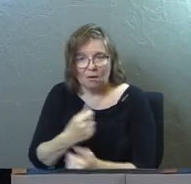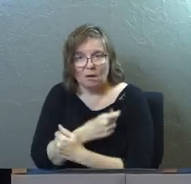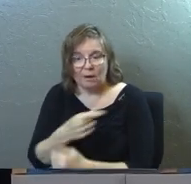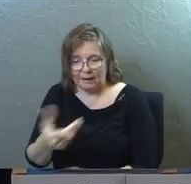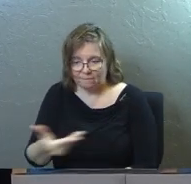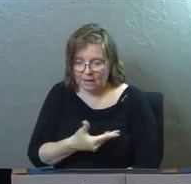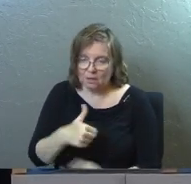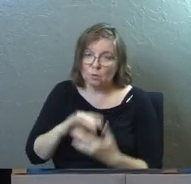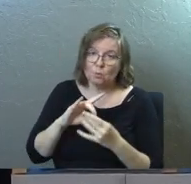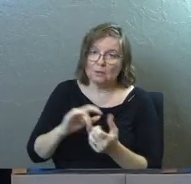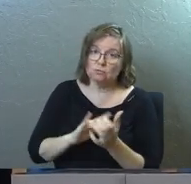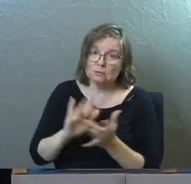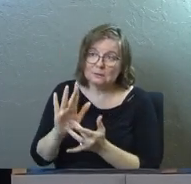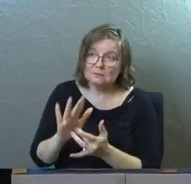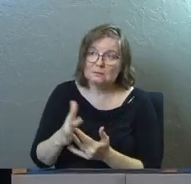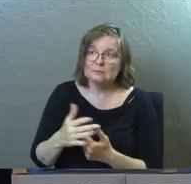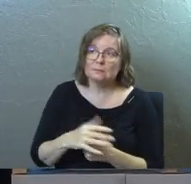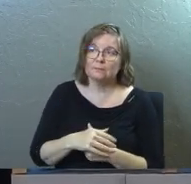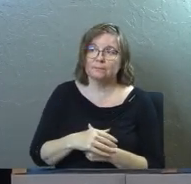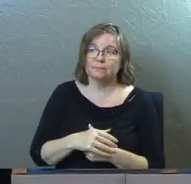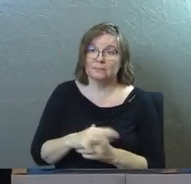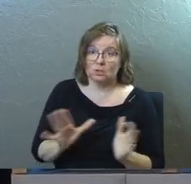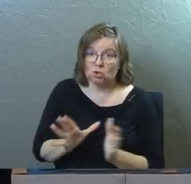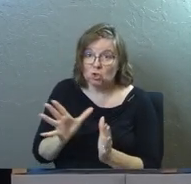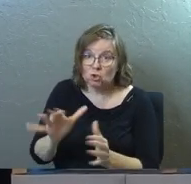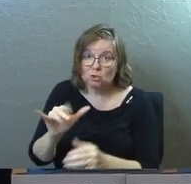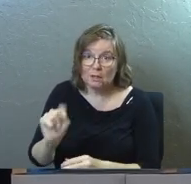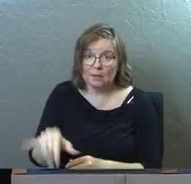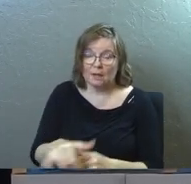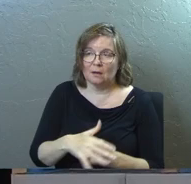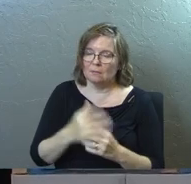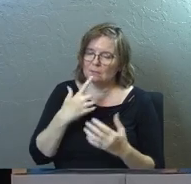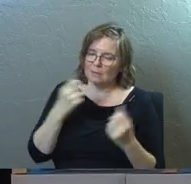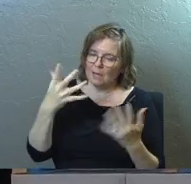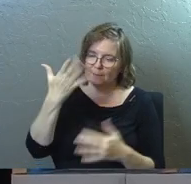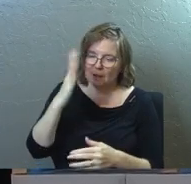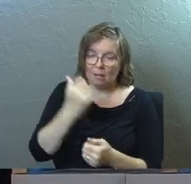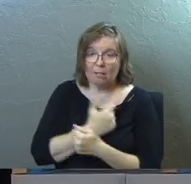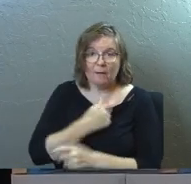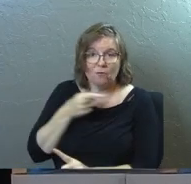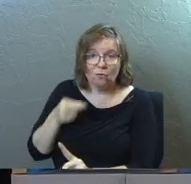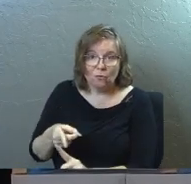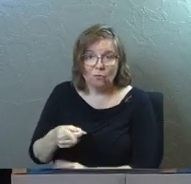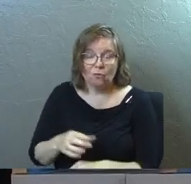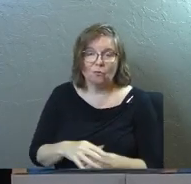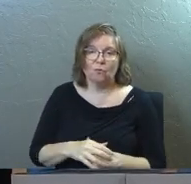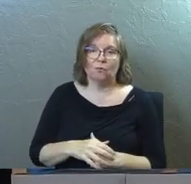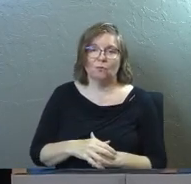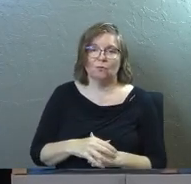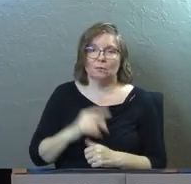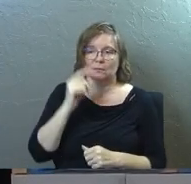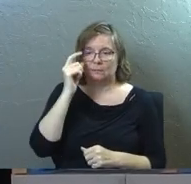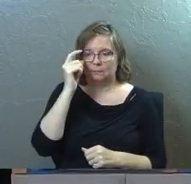And he invited her into a relationship with Jesus. He encouraged her in it, told her how much God loved her.